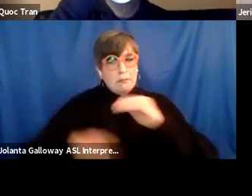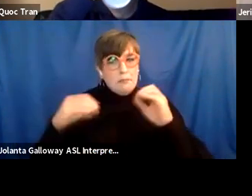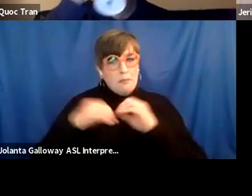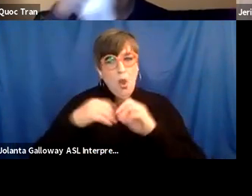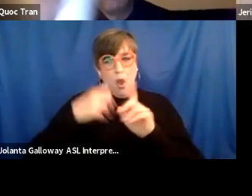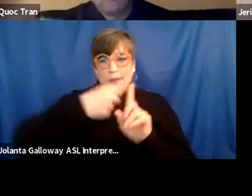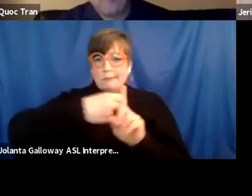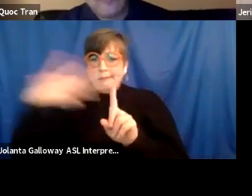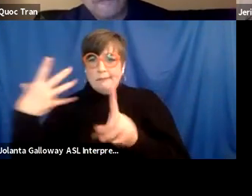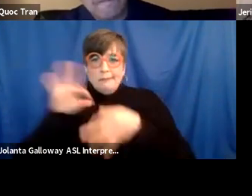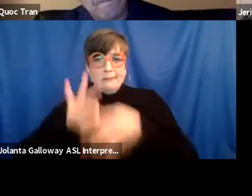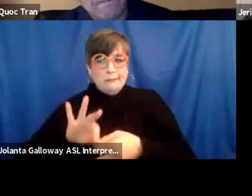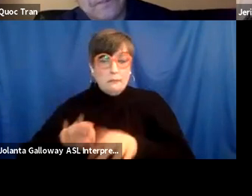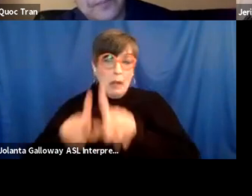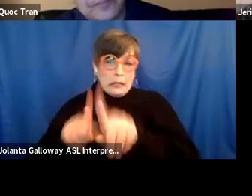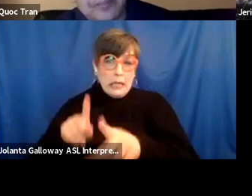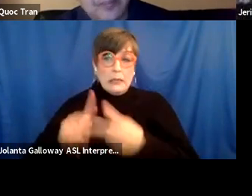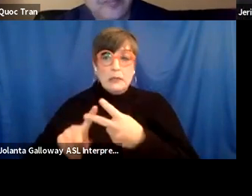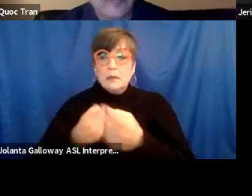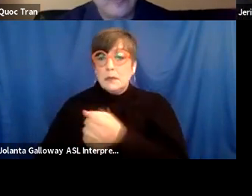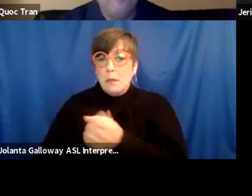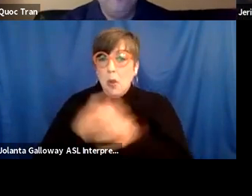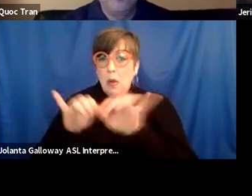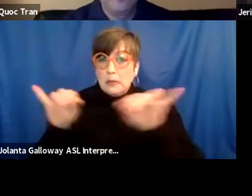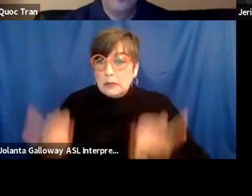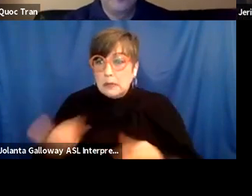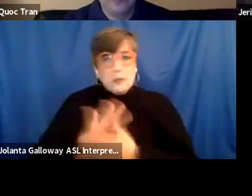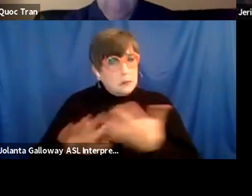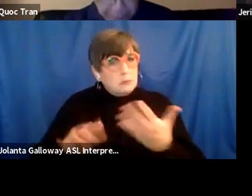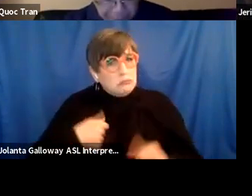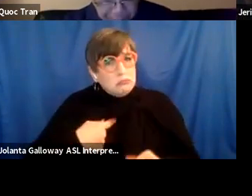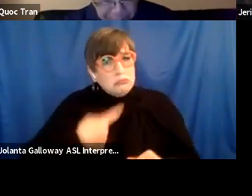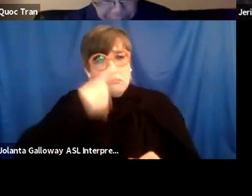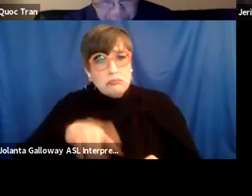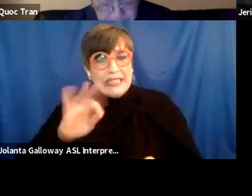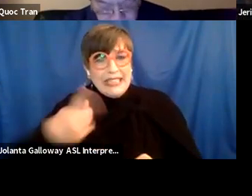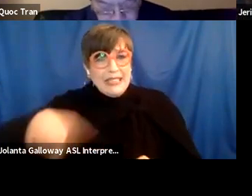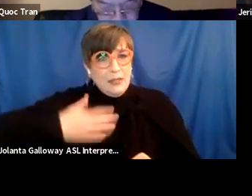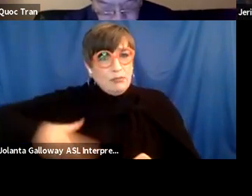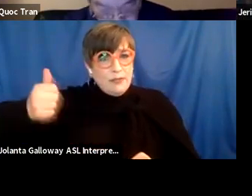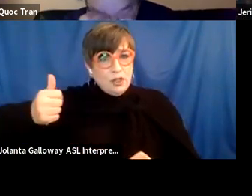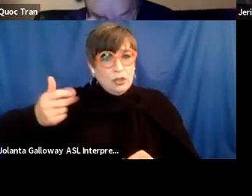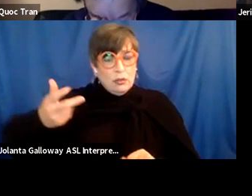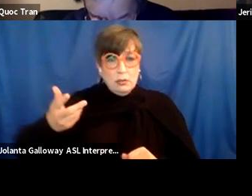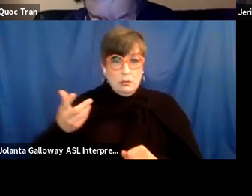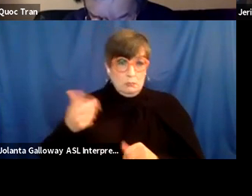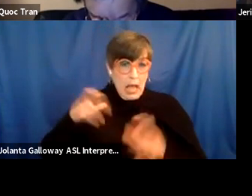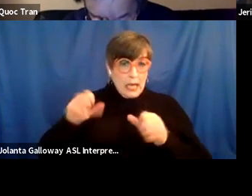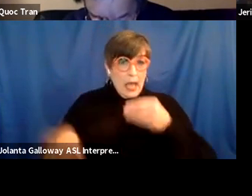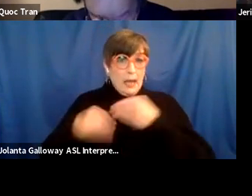and support systems that we have in support planning, if you would prefer, and have that be my data slide next